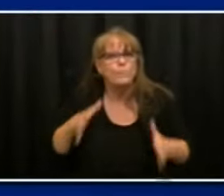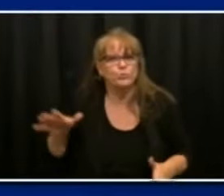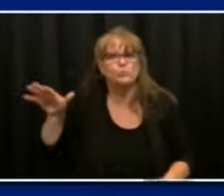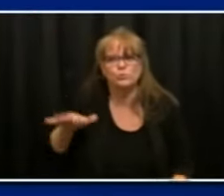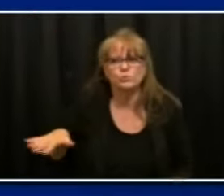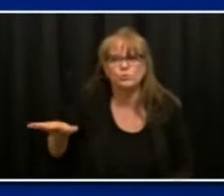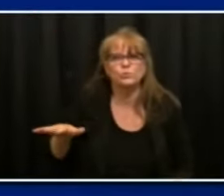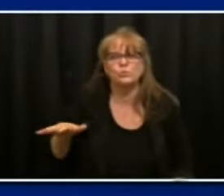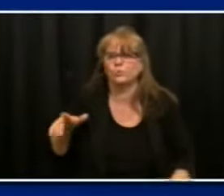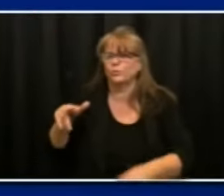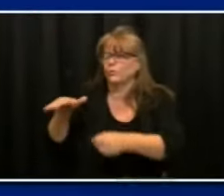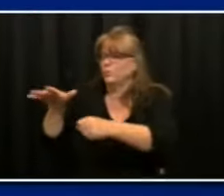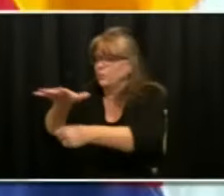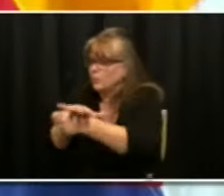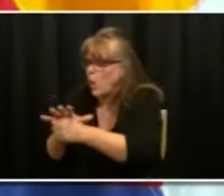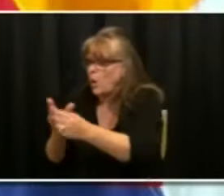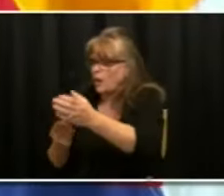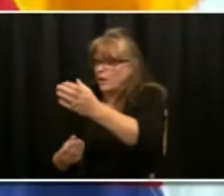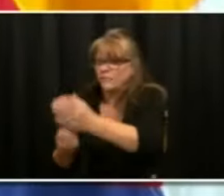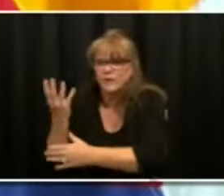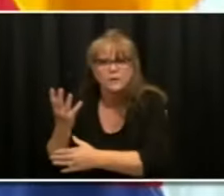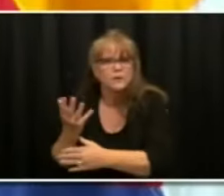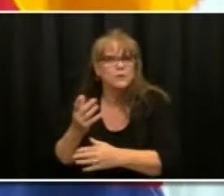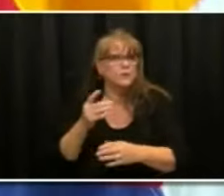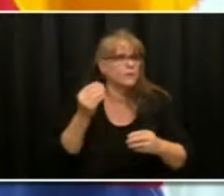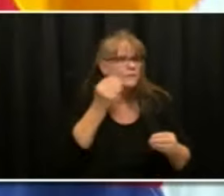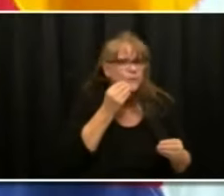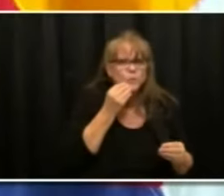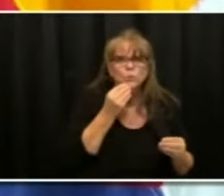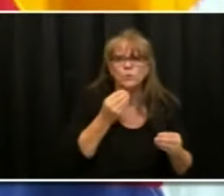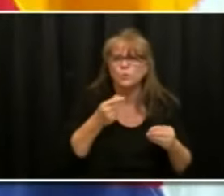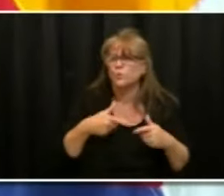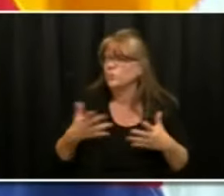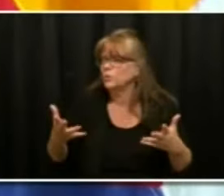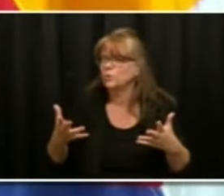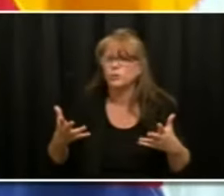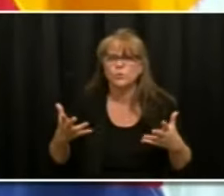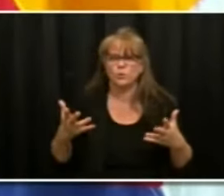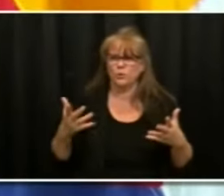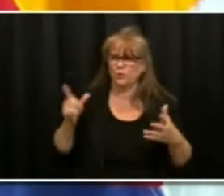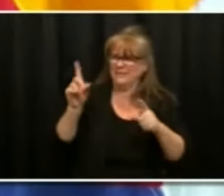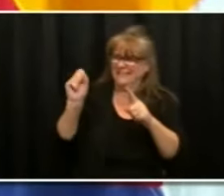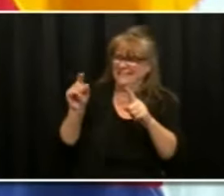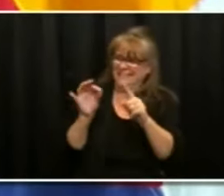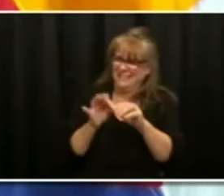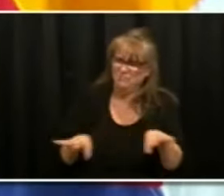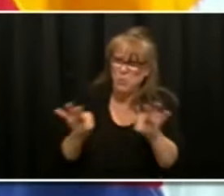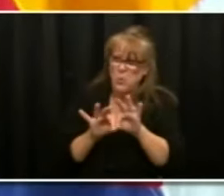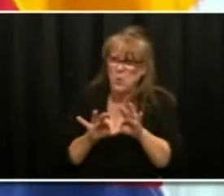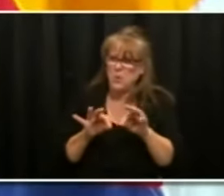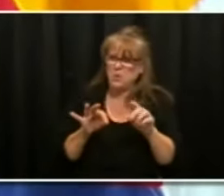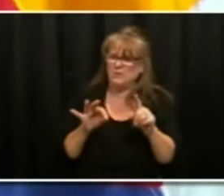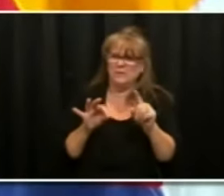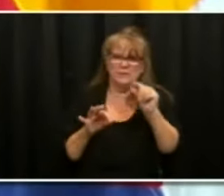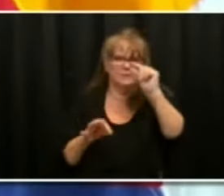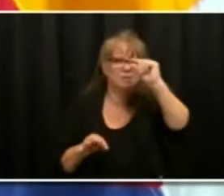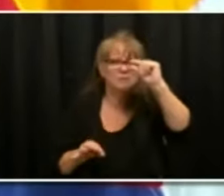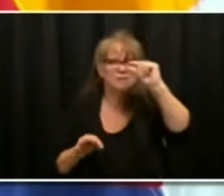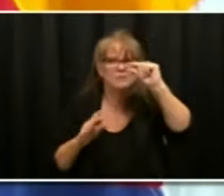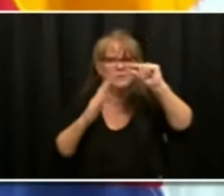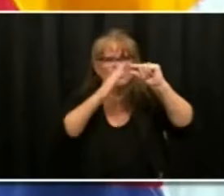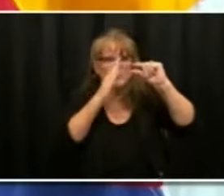needed. This is one of the many building blocks that we need to build greater resilience into our food system, to enhance